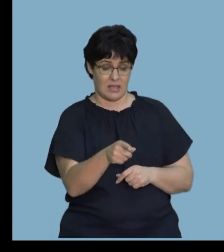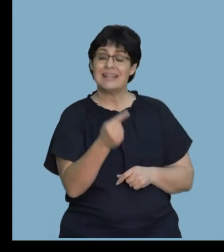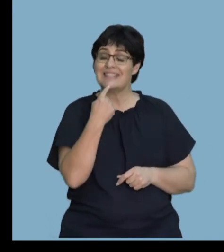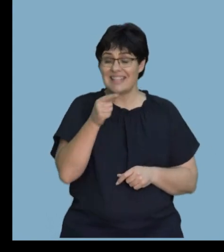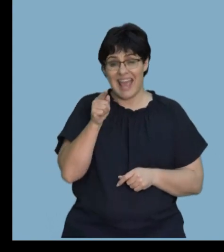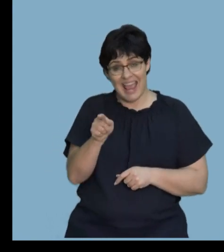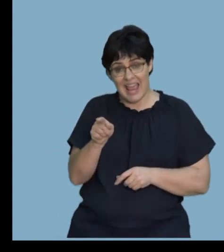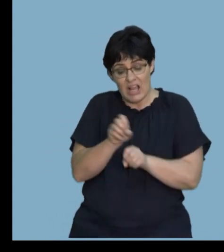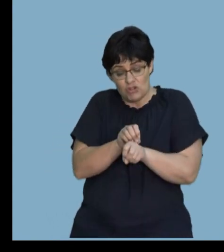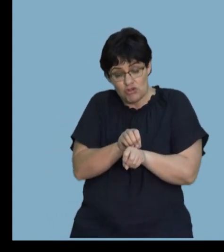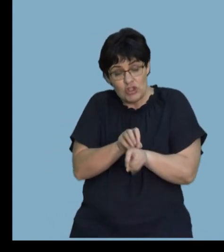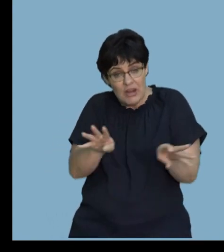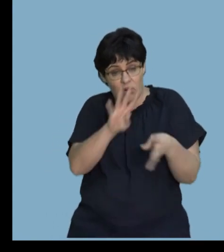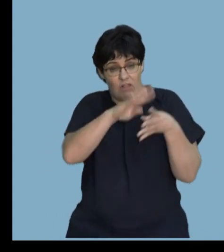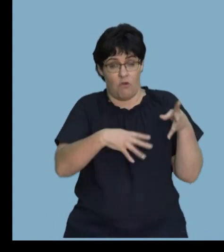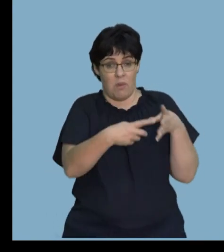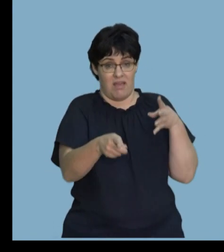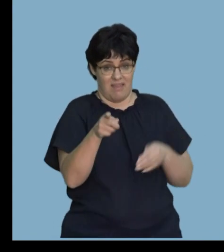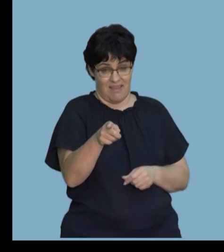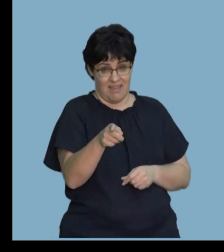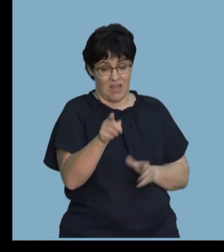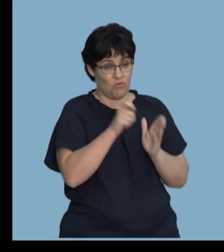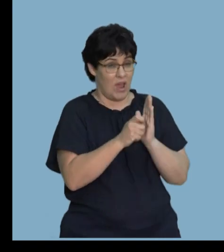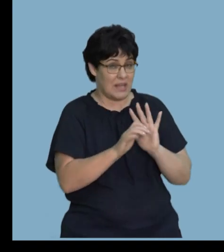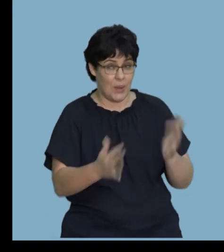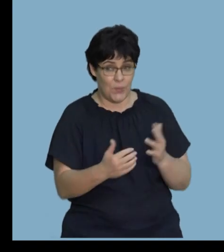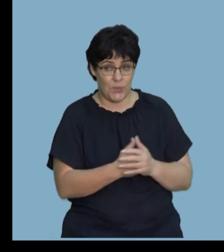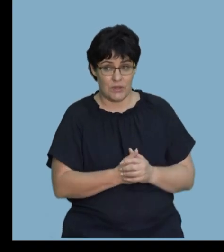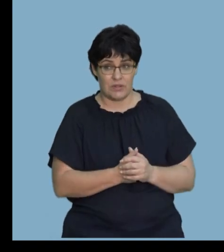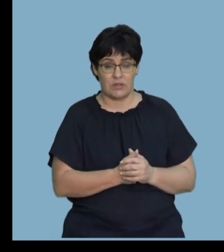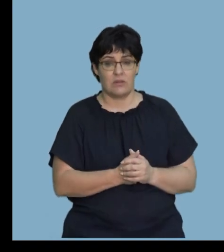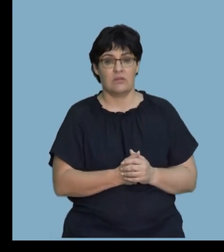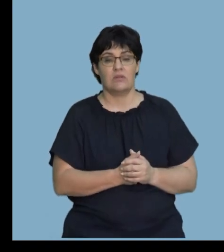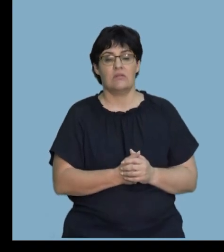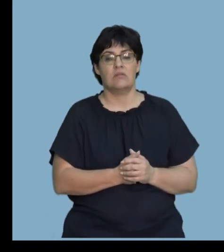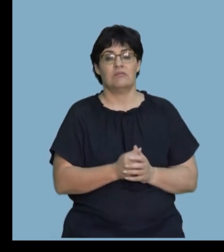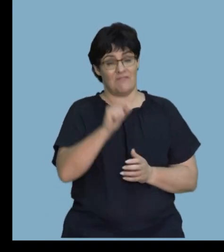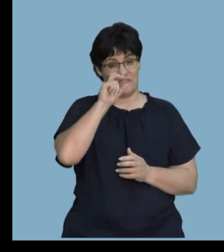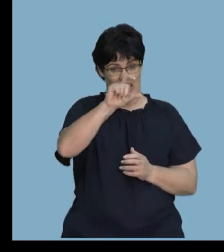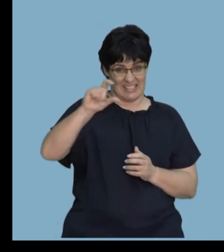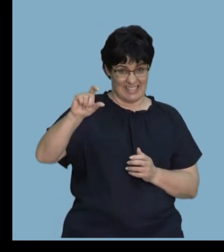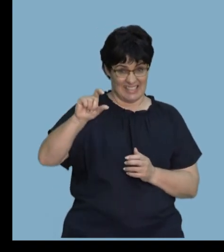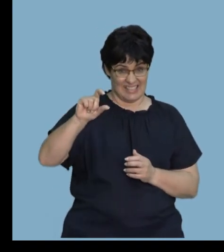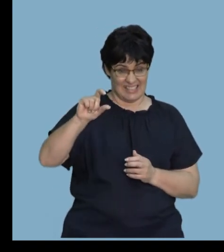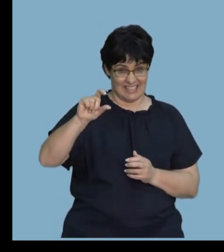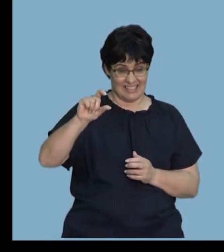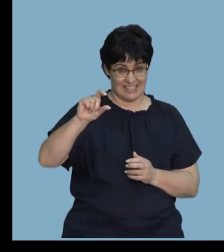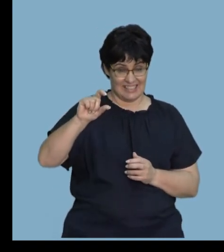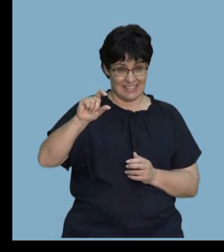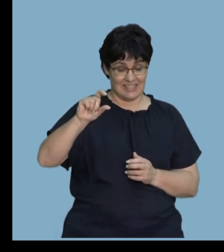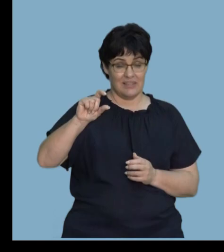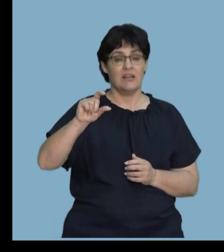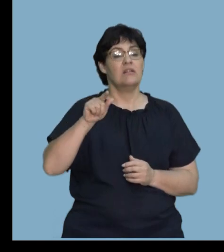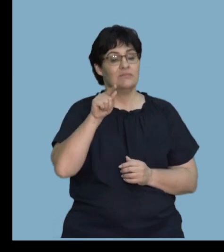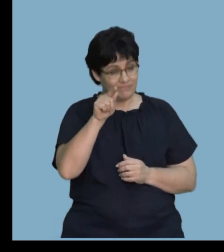the term general formula has been written, because once it's written in uppercase in this